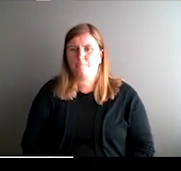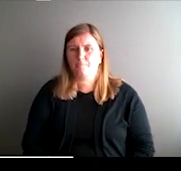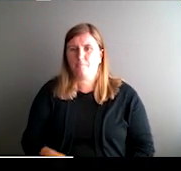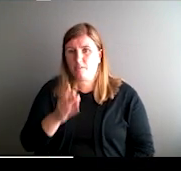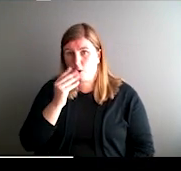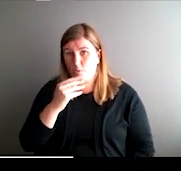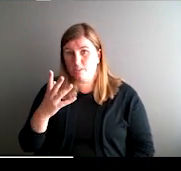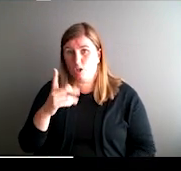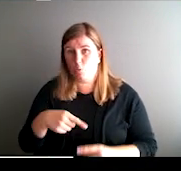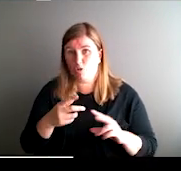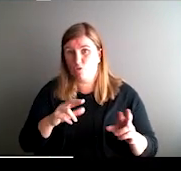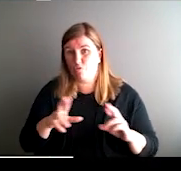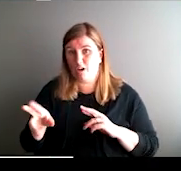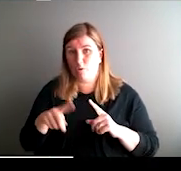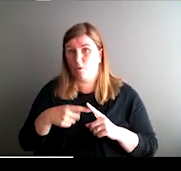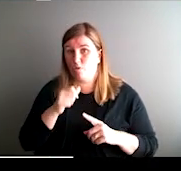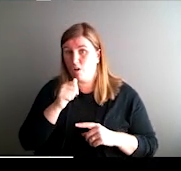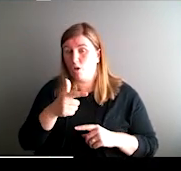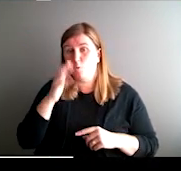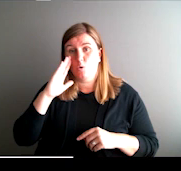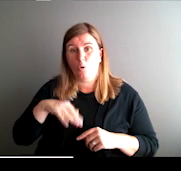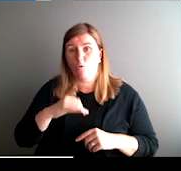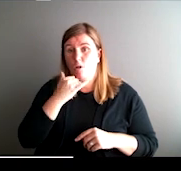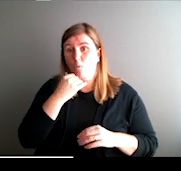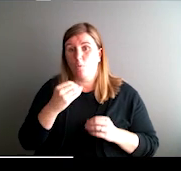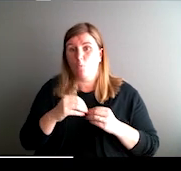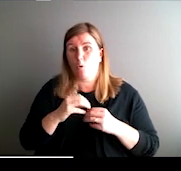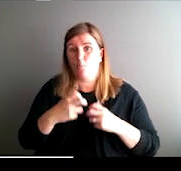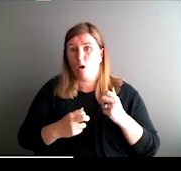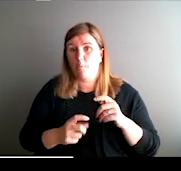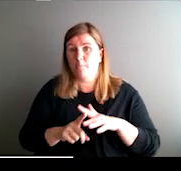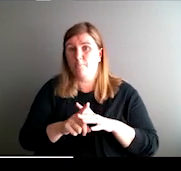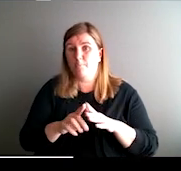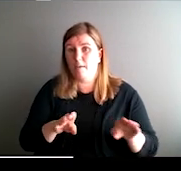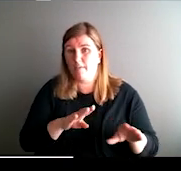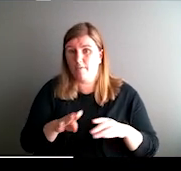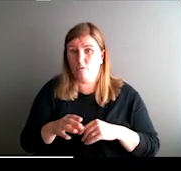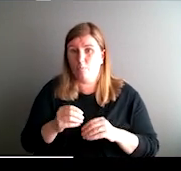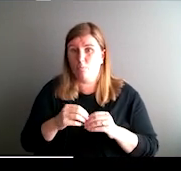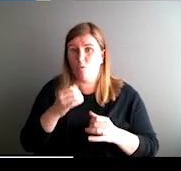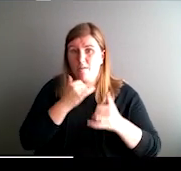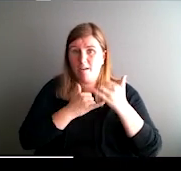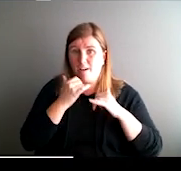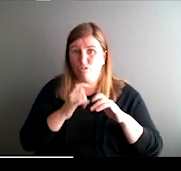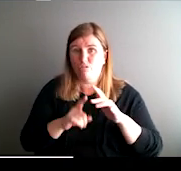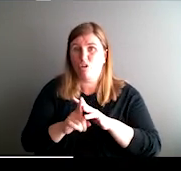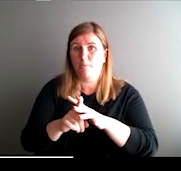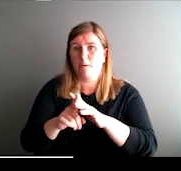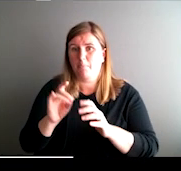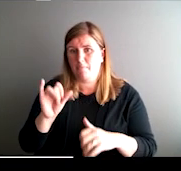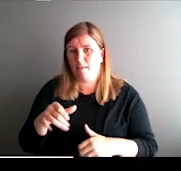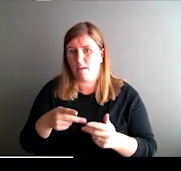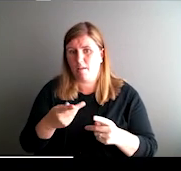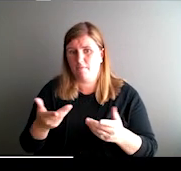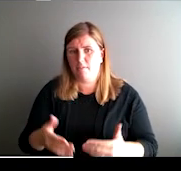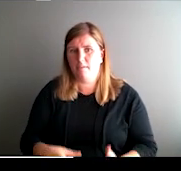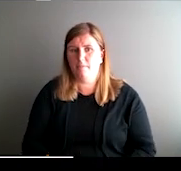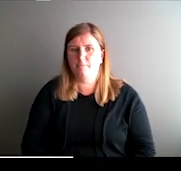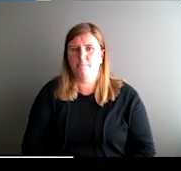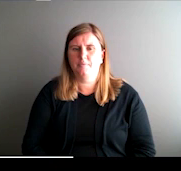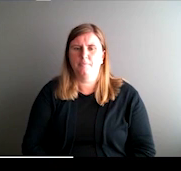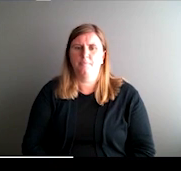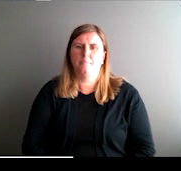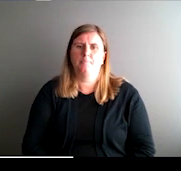they're ready or when they're not. You'll know they're not if there's more problematic behavior, if there's lots of errors cropping up, that kind of thing.